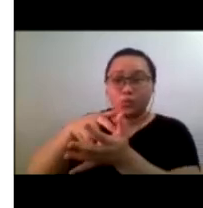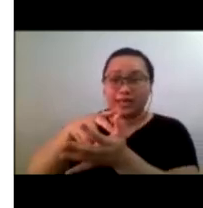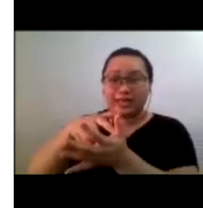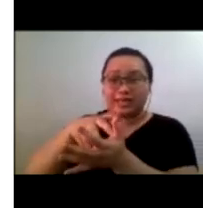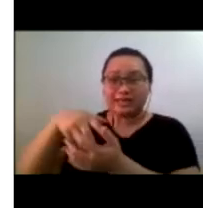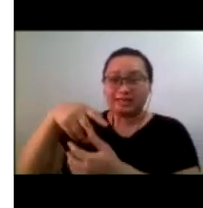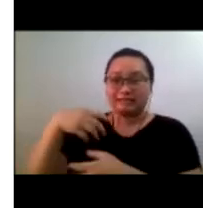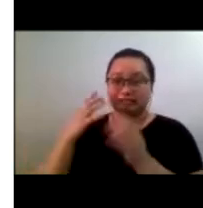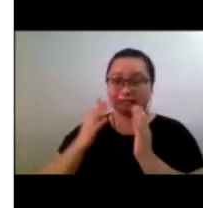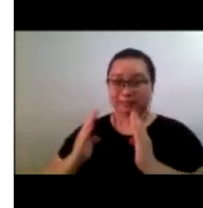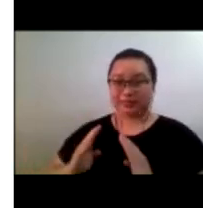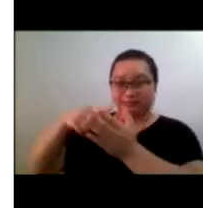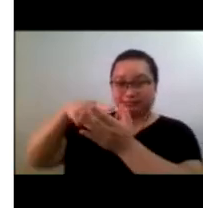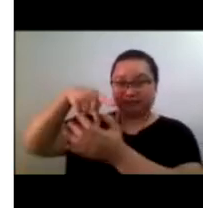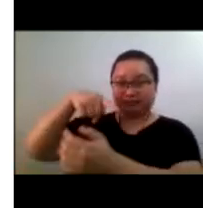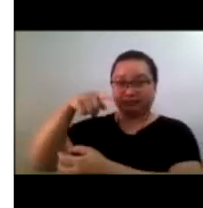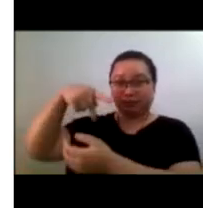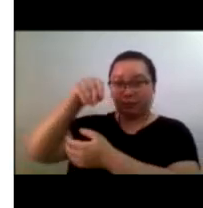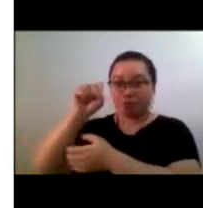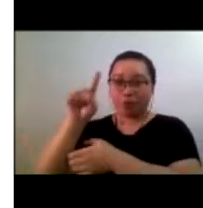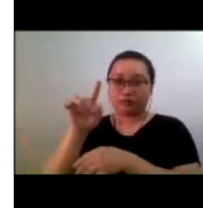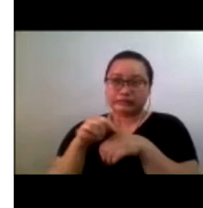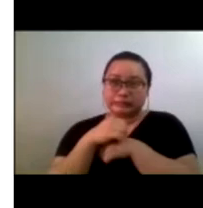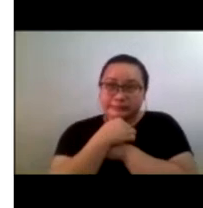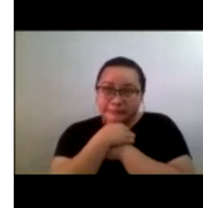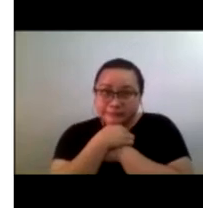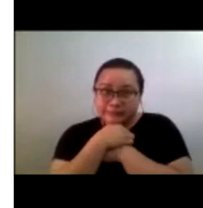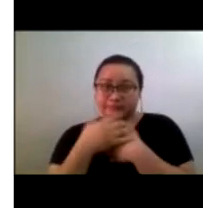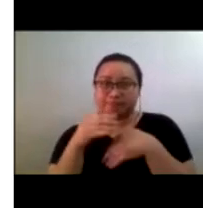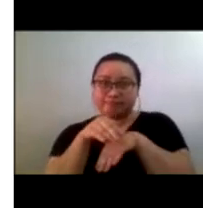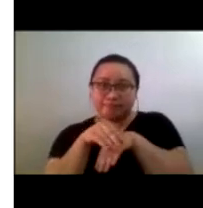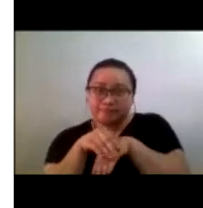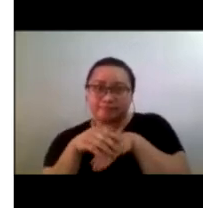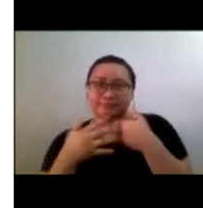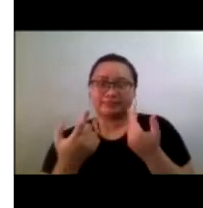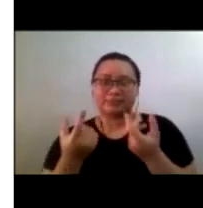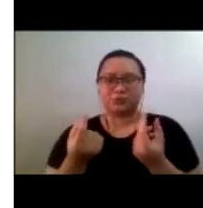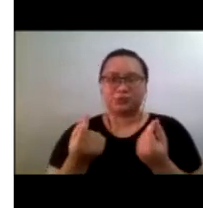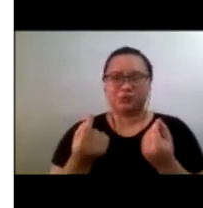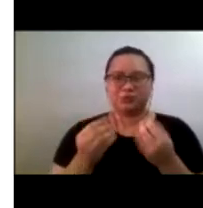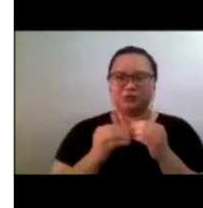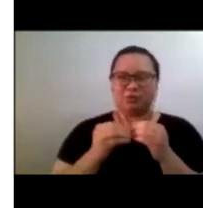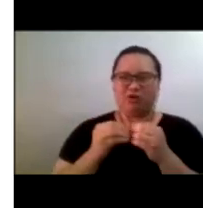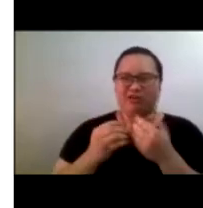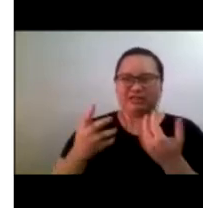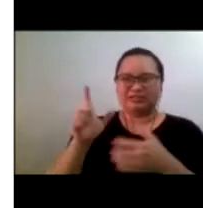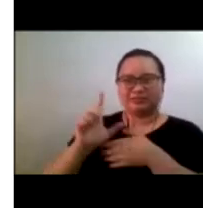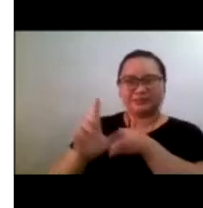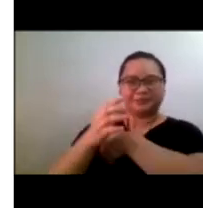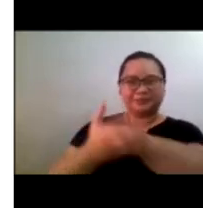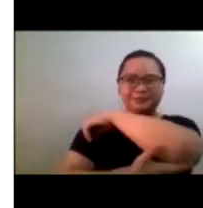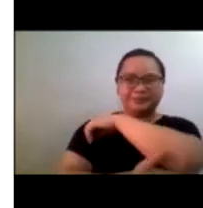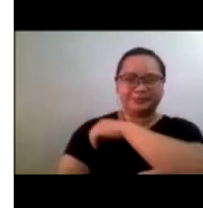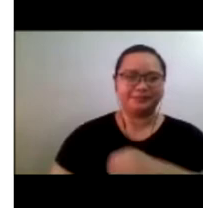make yourself small, like, you know, you close, you tend to cross your arms and you make